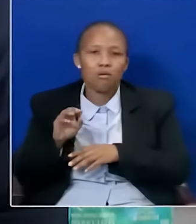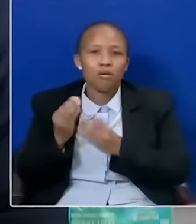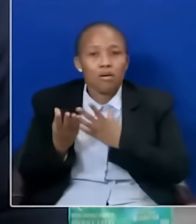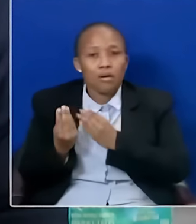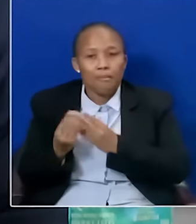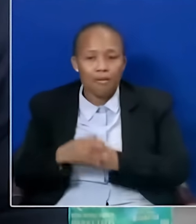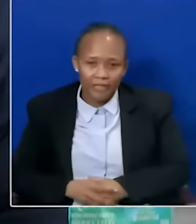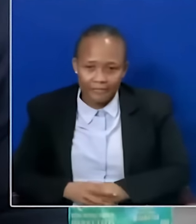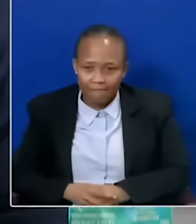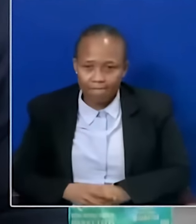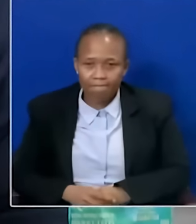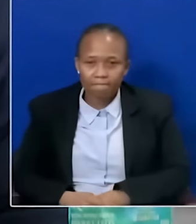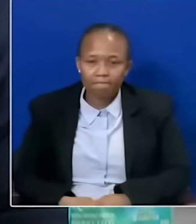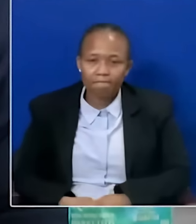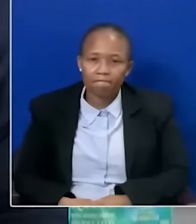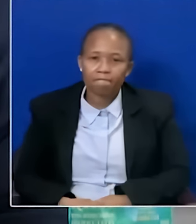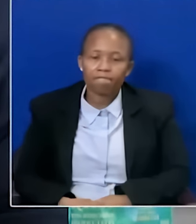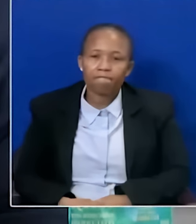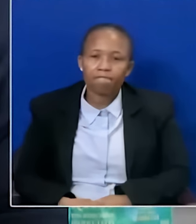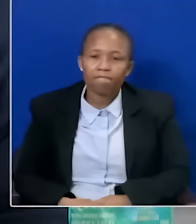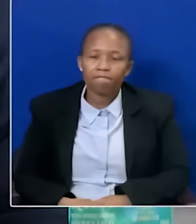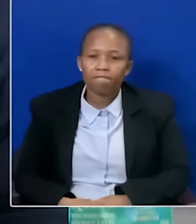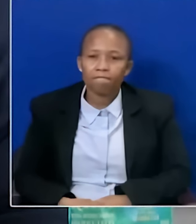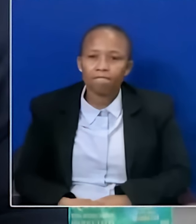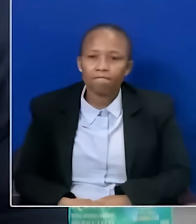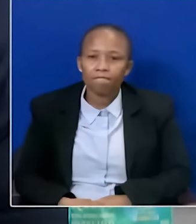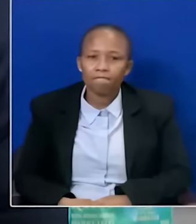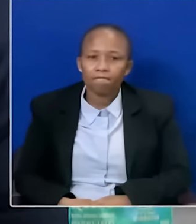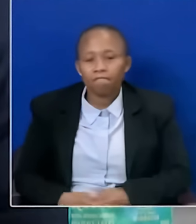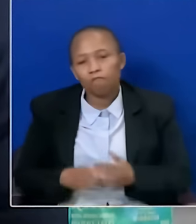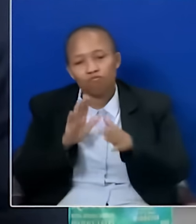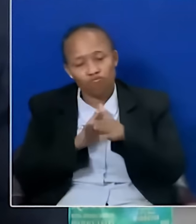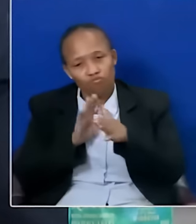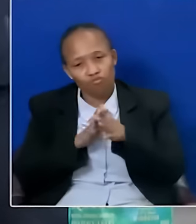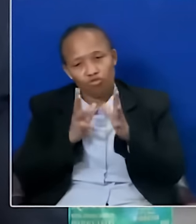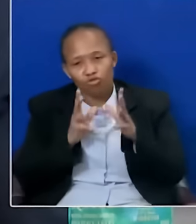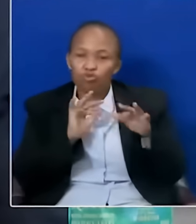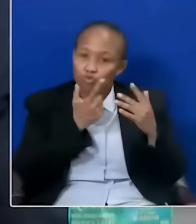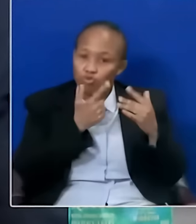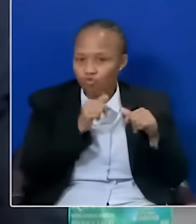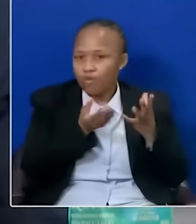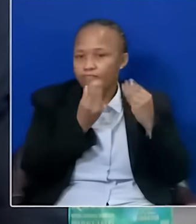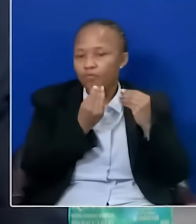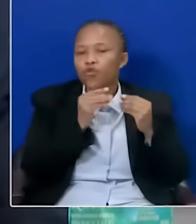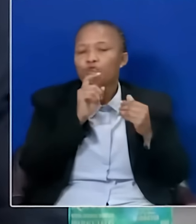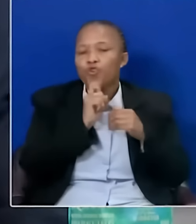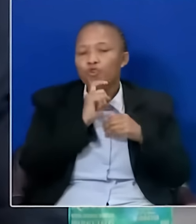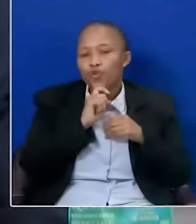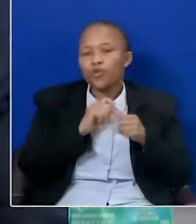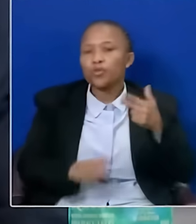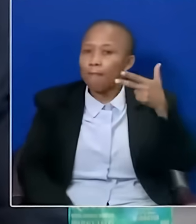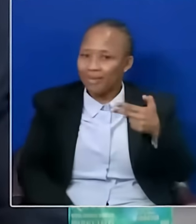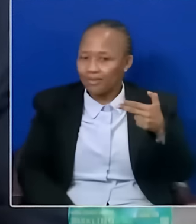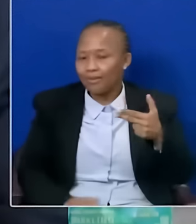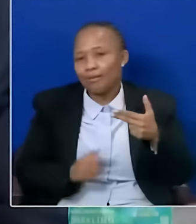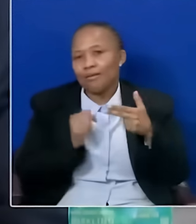Hence, it was acquired using the ballistic lab number. I attached the images